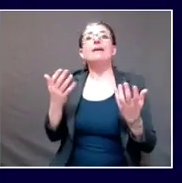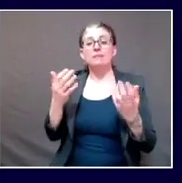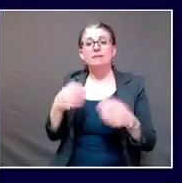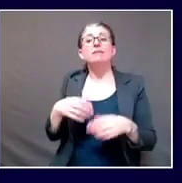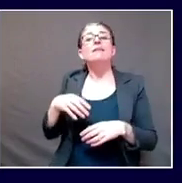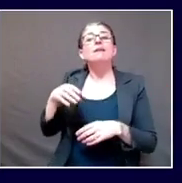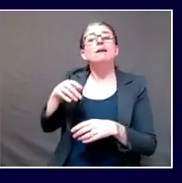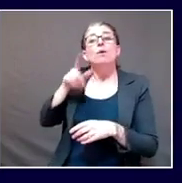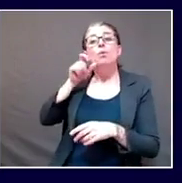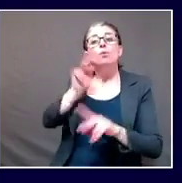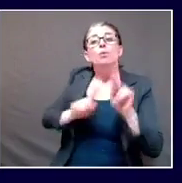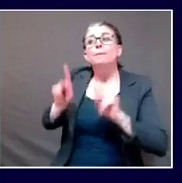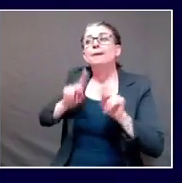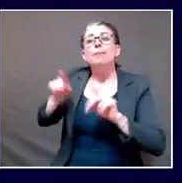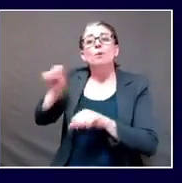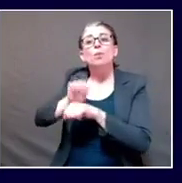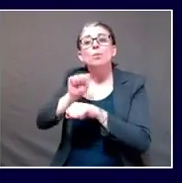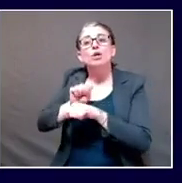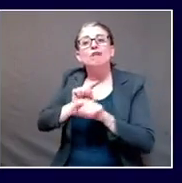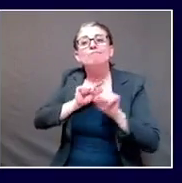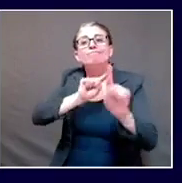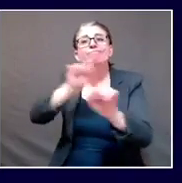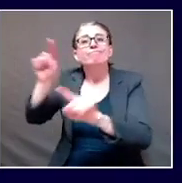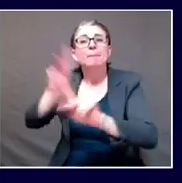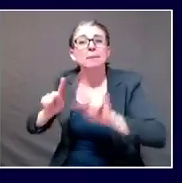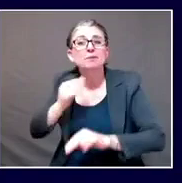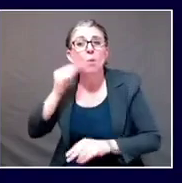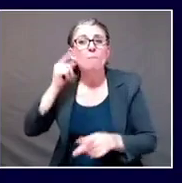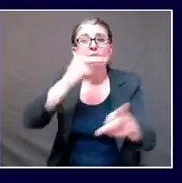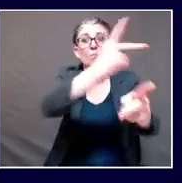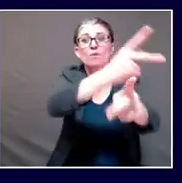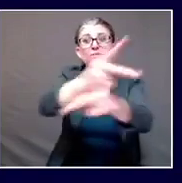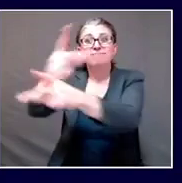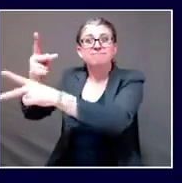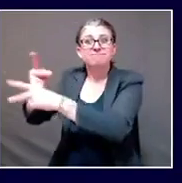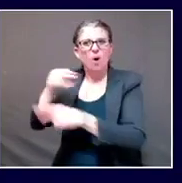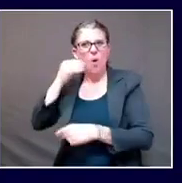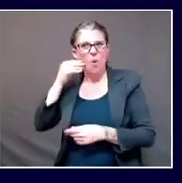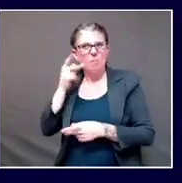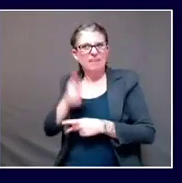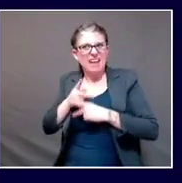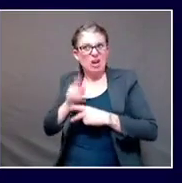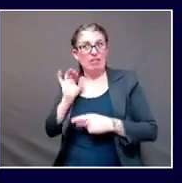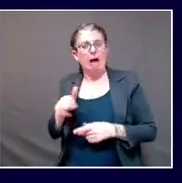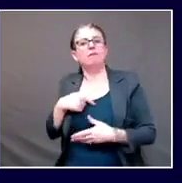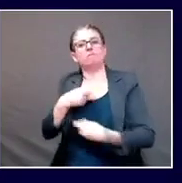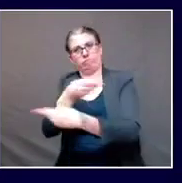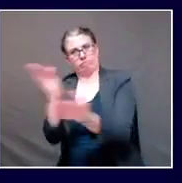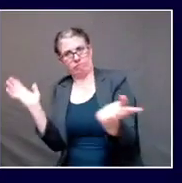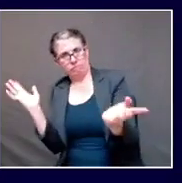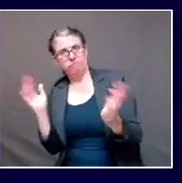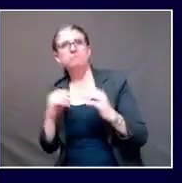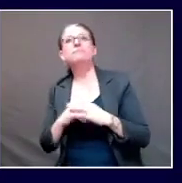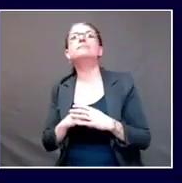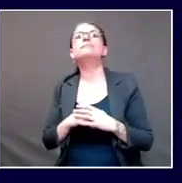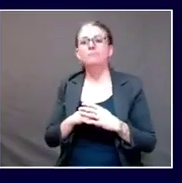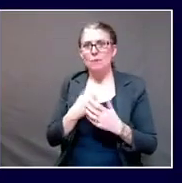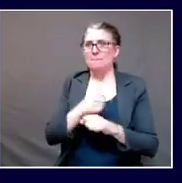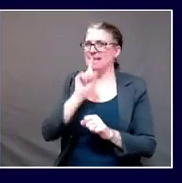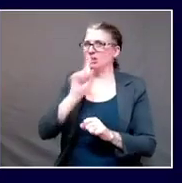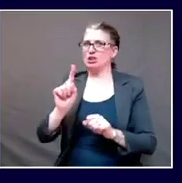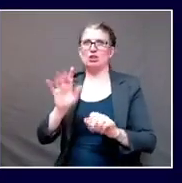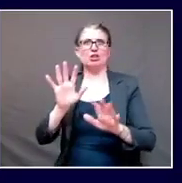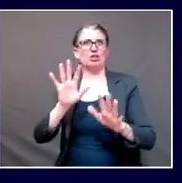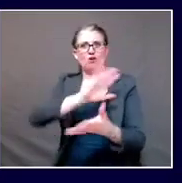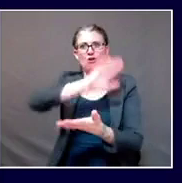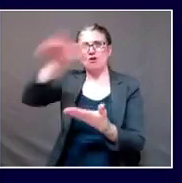patients. It's going to be a challenge for us to be able to get enough vaccines for people in Maine. But we are going to work through this